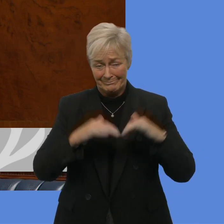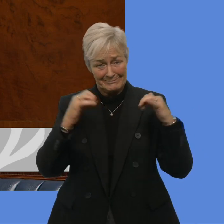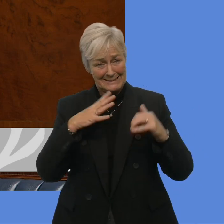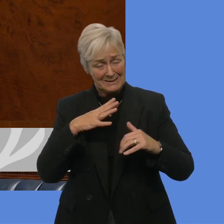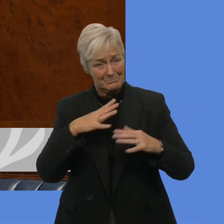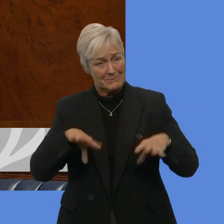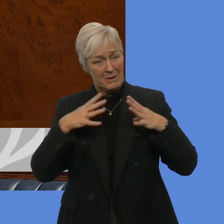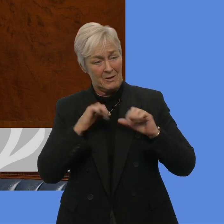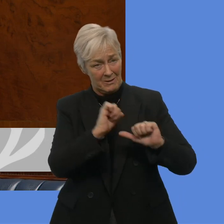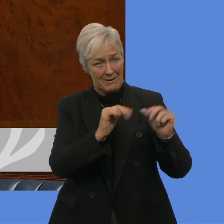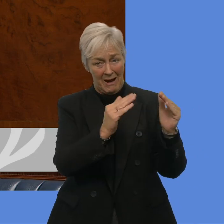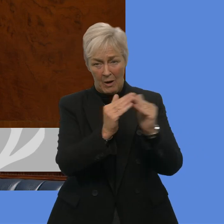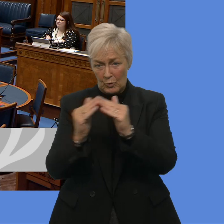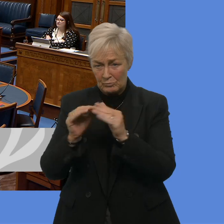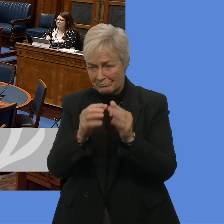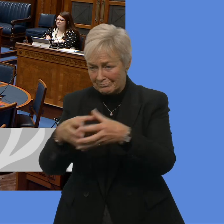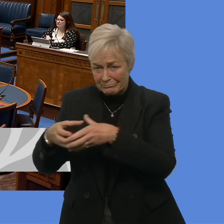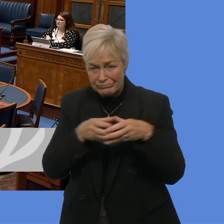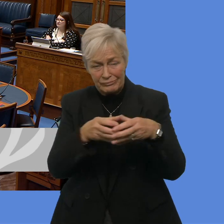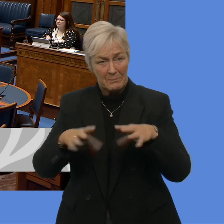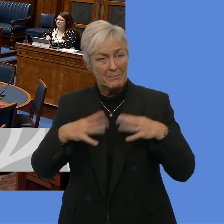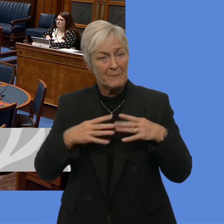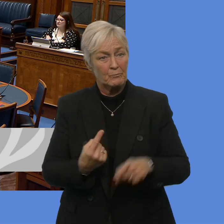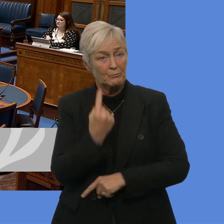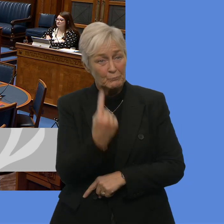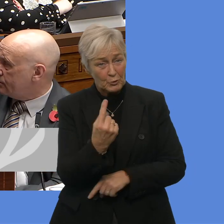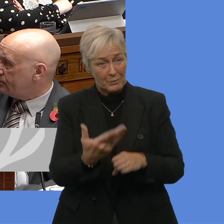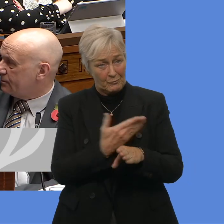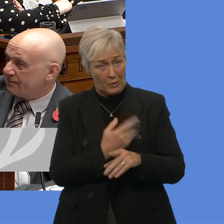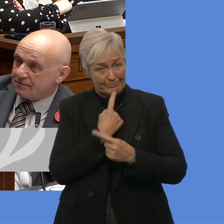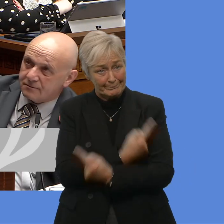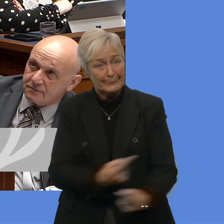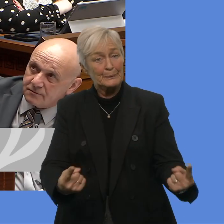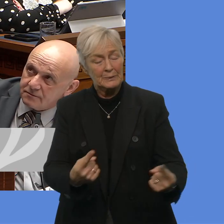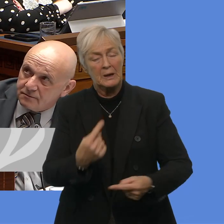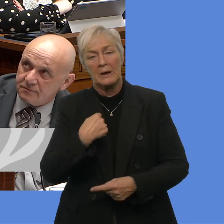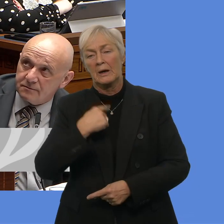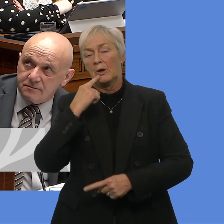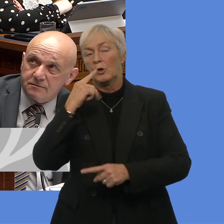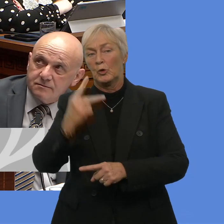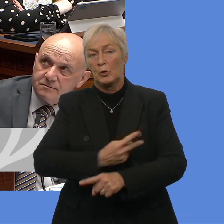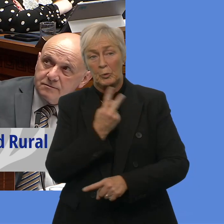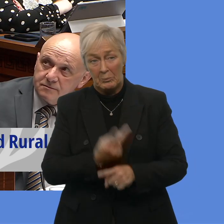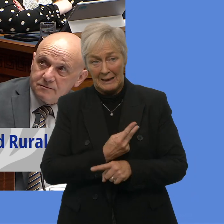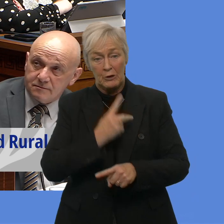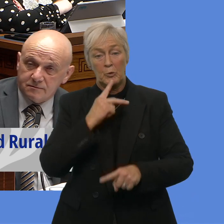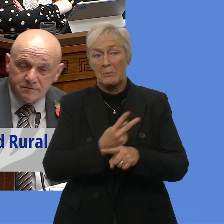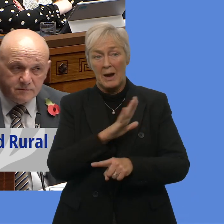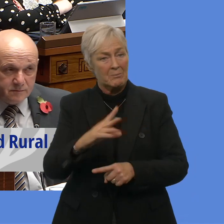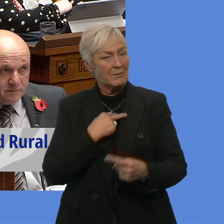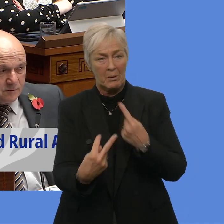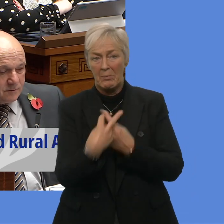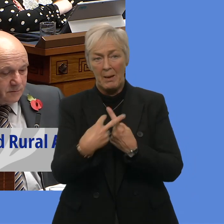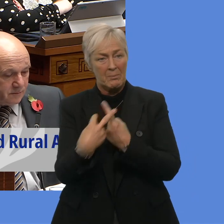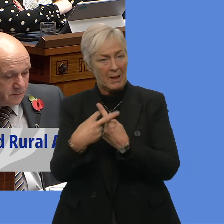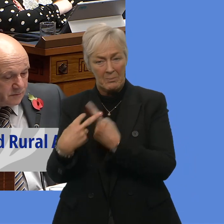lambasting and blaming the agricultural sector? Sure. So I've been repeatedly on the record that I'm not involved in blame games. That's not where you're